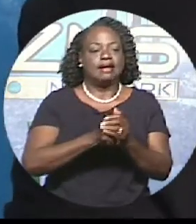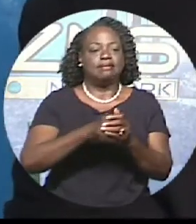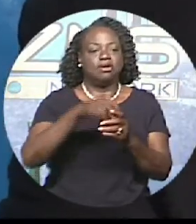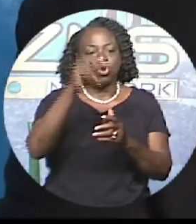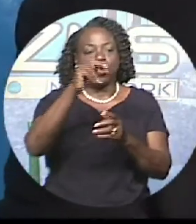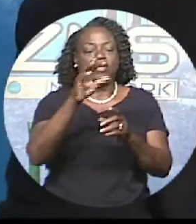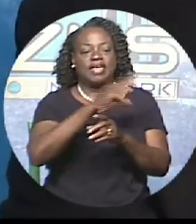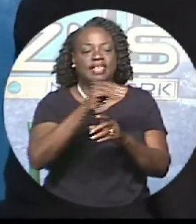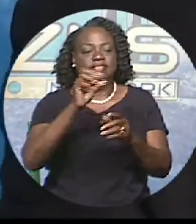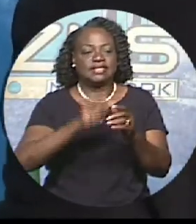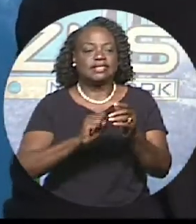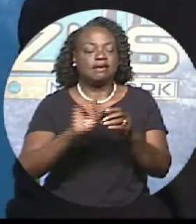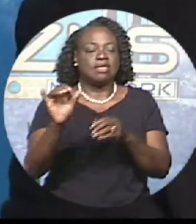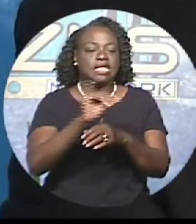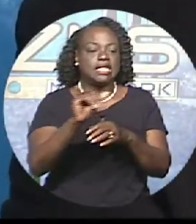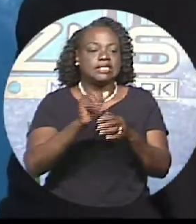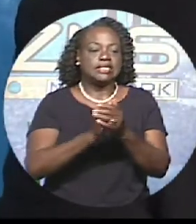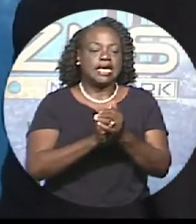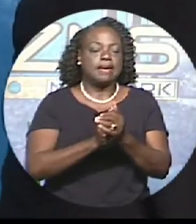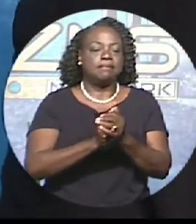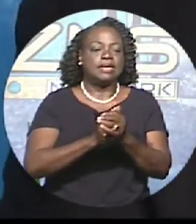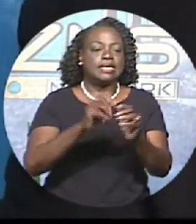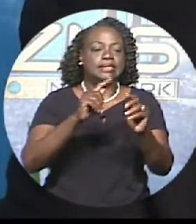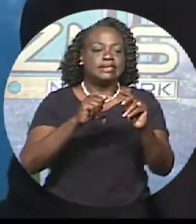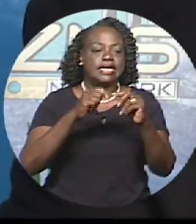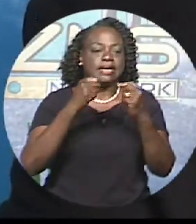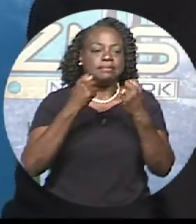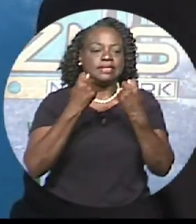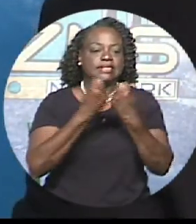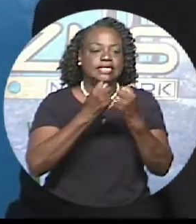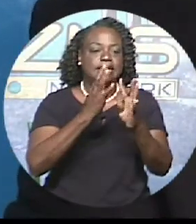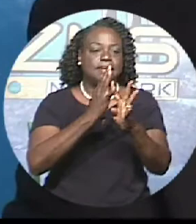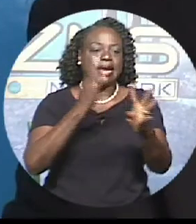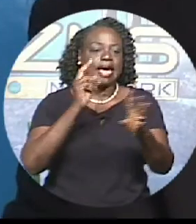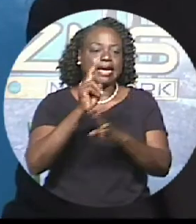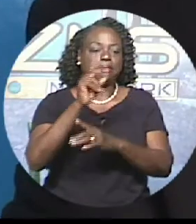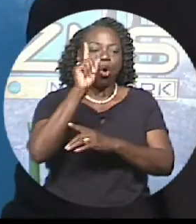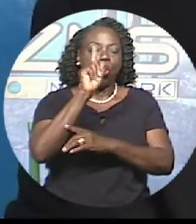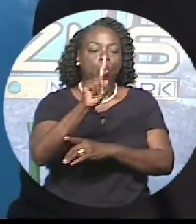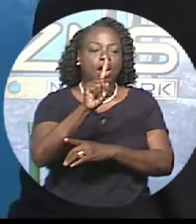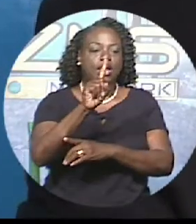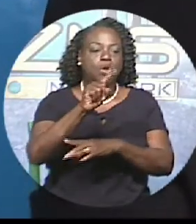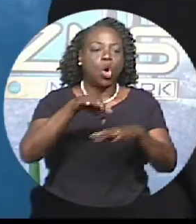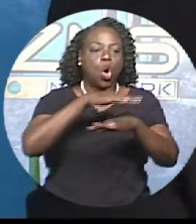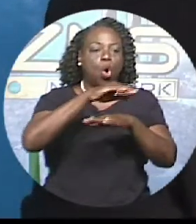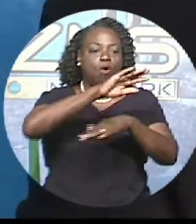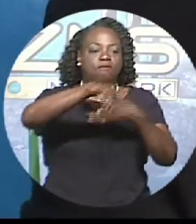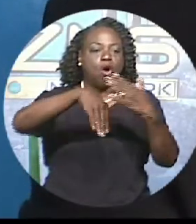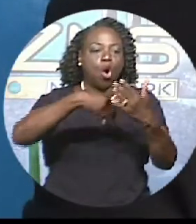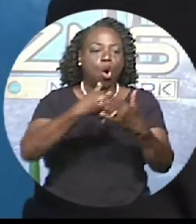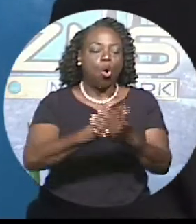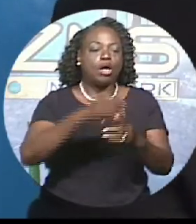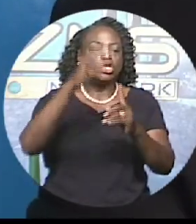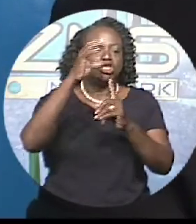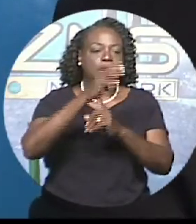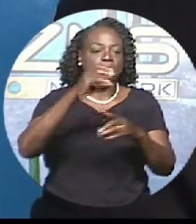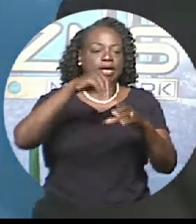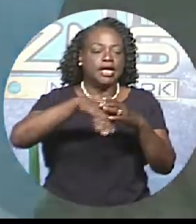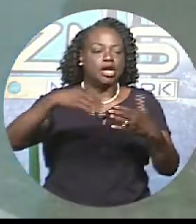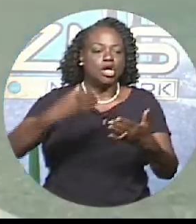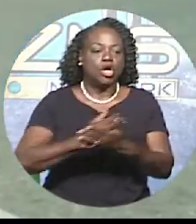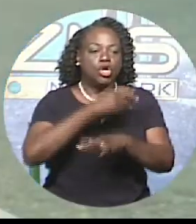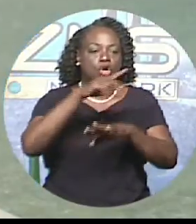four, it's the same lineup again. We will have one overall champion for the Street Legends, New Providence, of course,